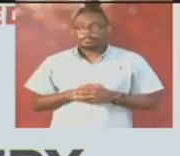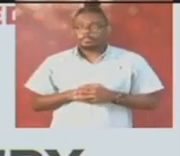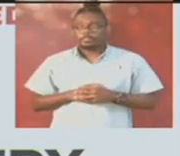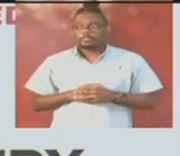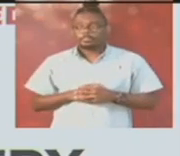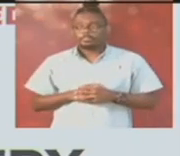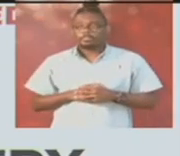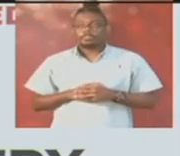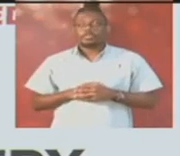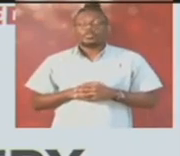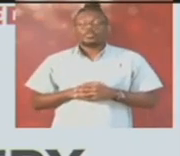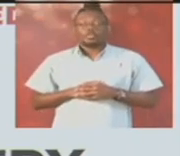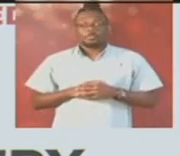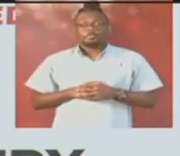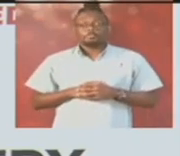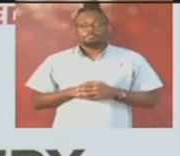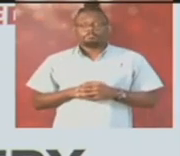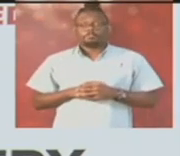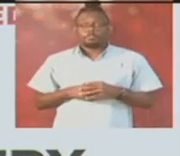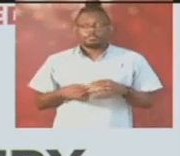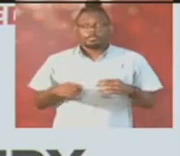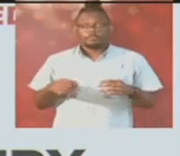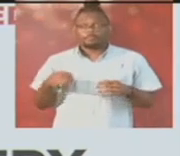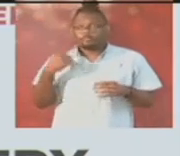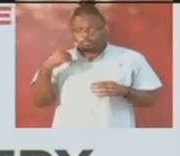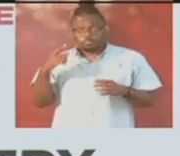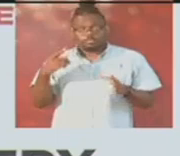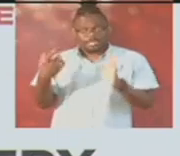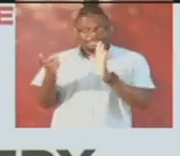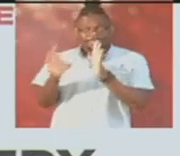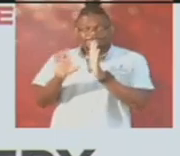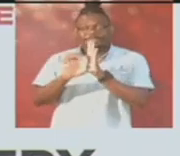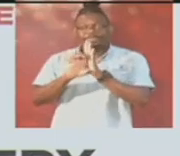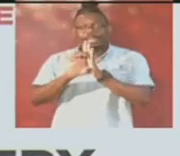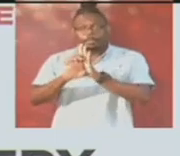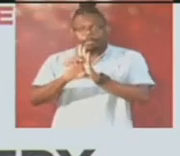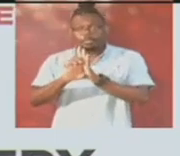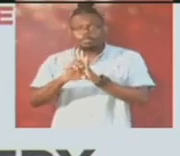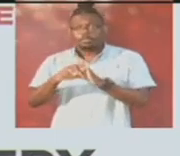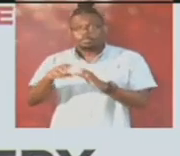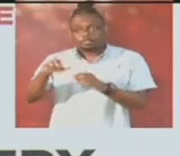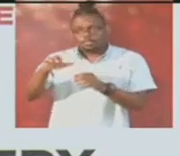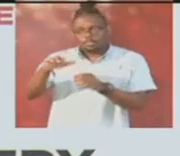NCD cohort, so for example, local government,